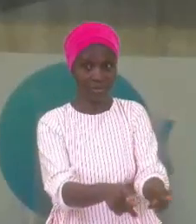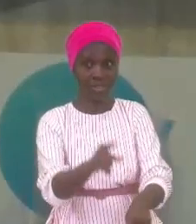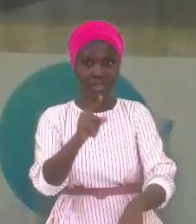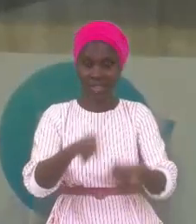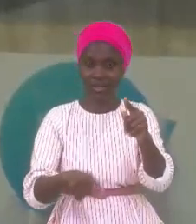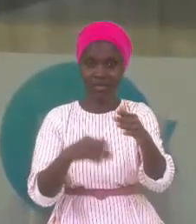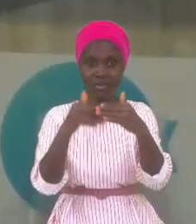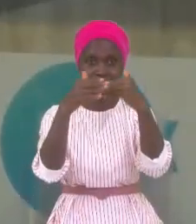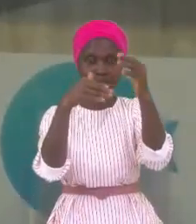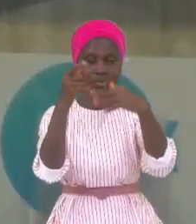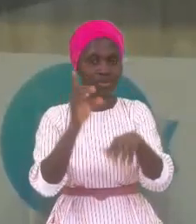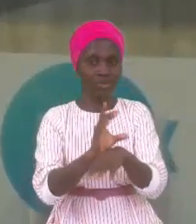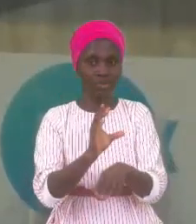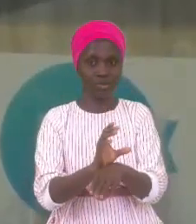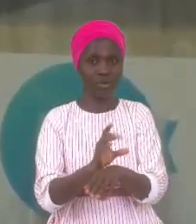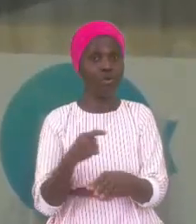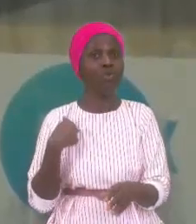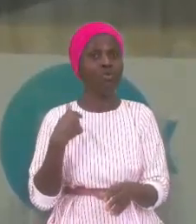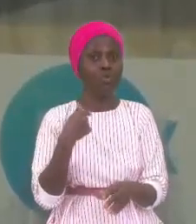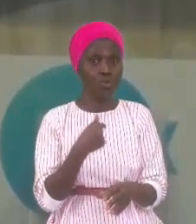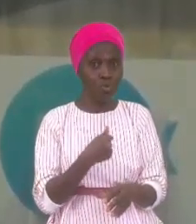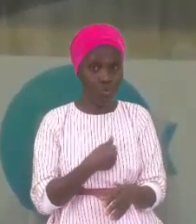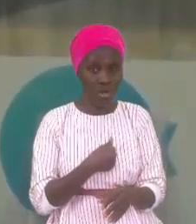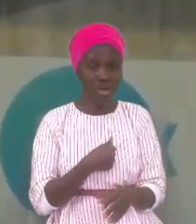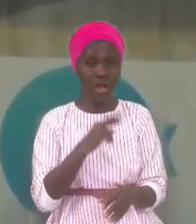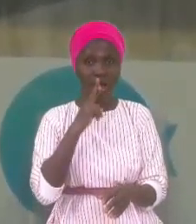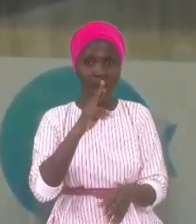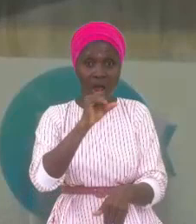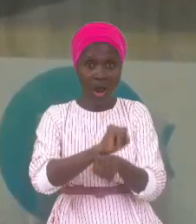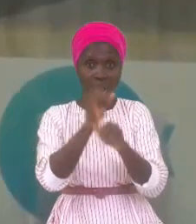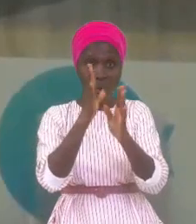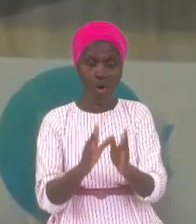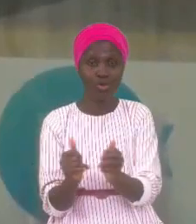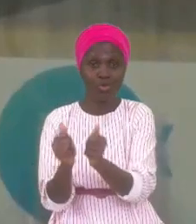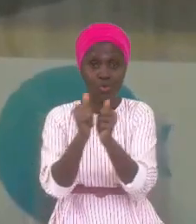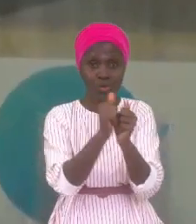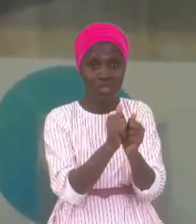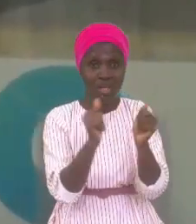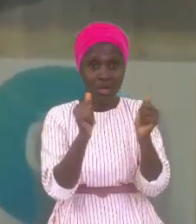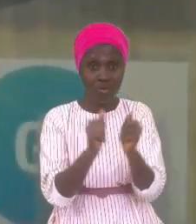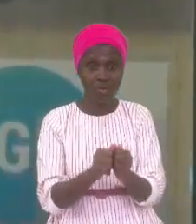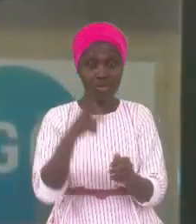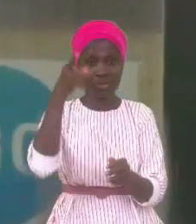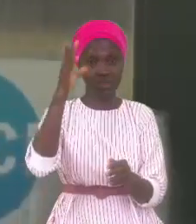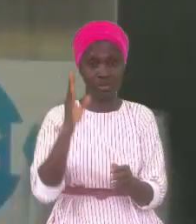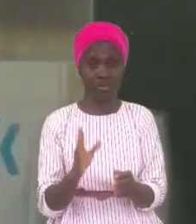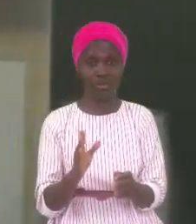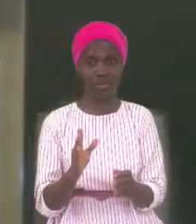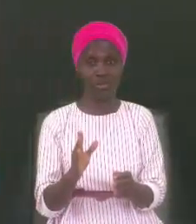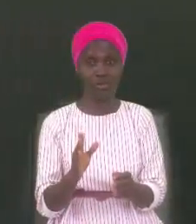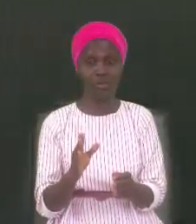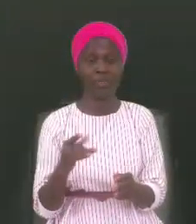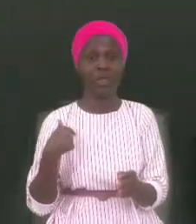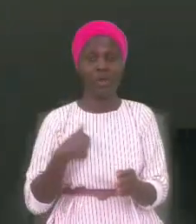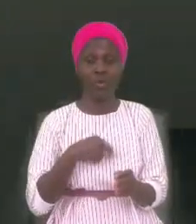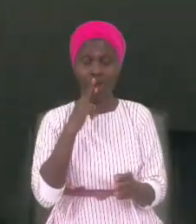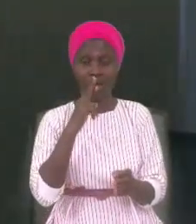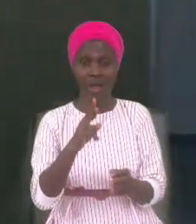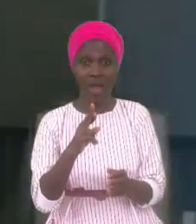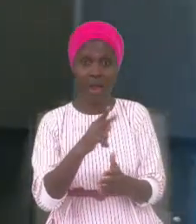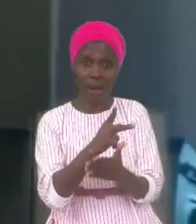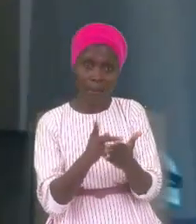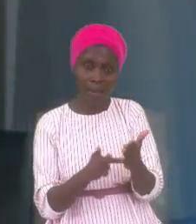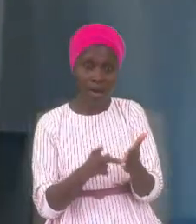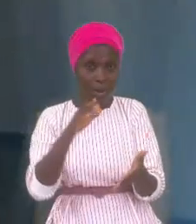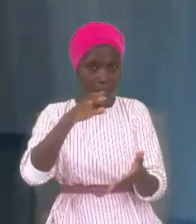the church. We are laborers together with God. We are attached to God. We're married